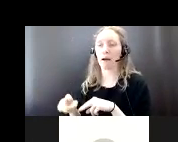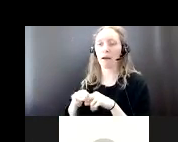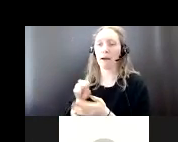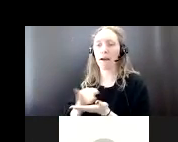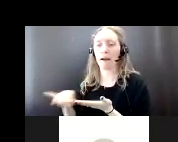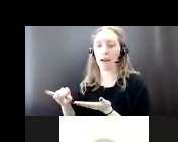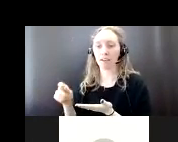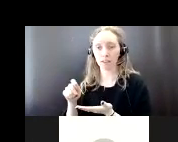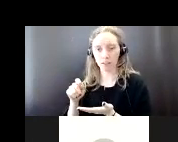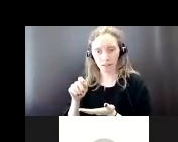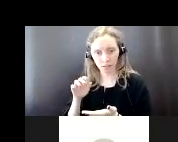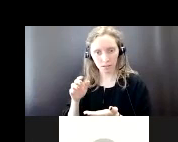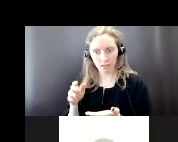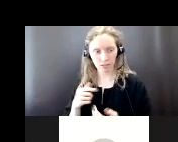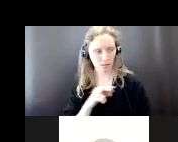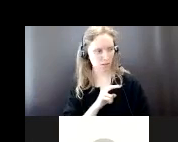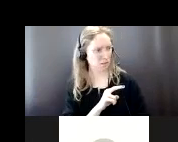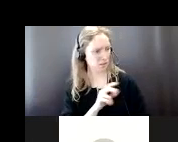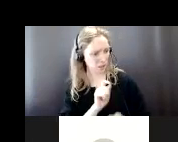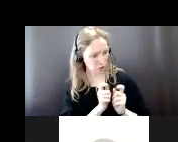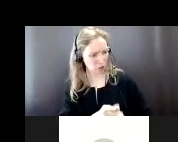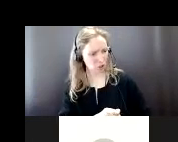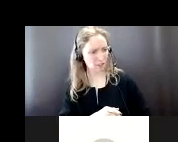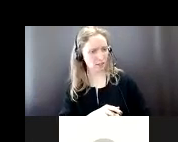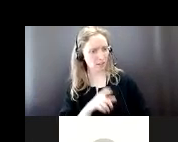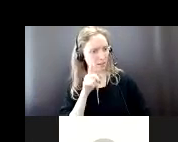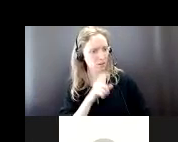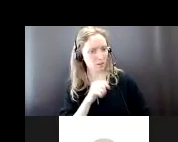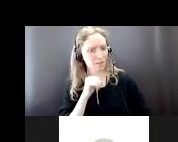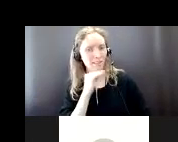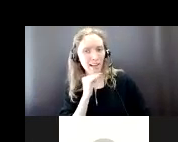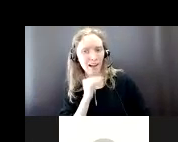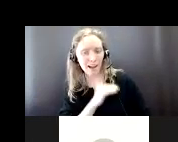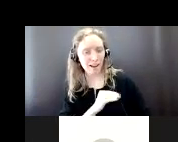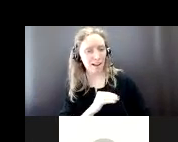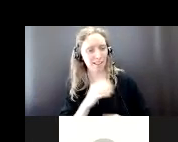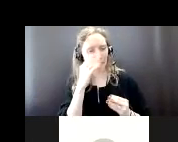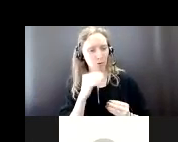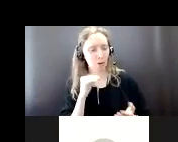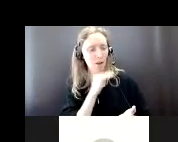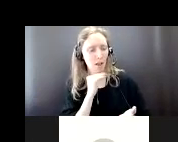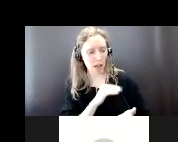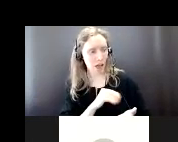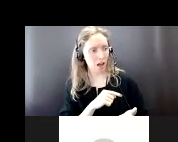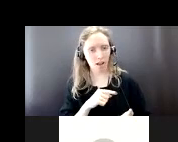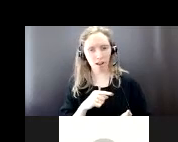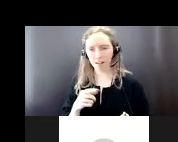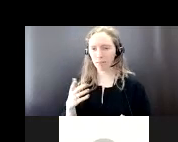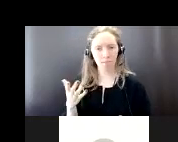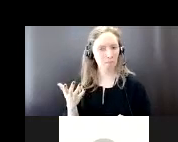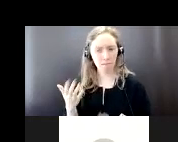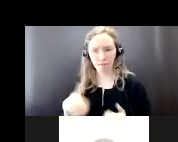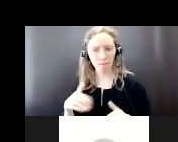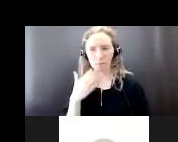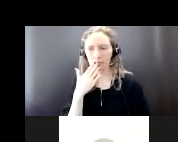to falsify financial information on a loan application. I'm not going to give you good advice. So somebody not giving